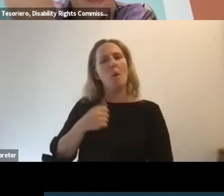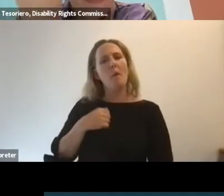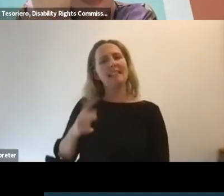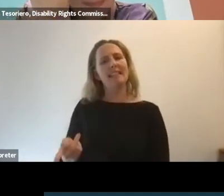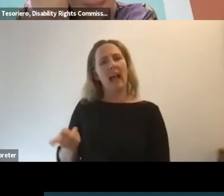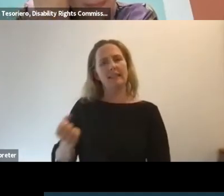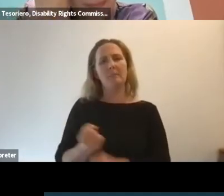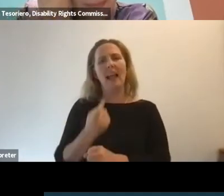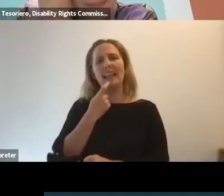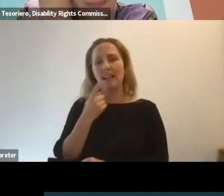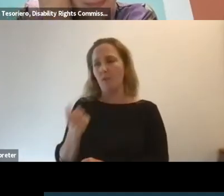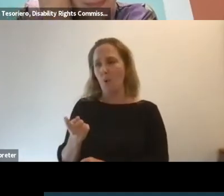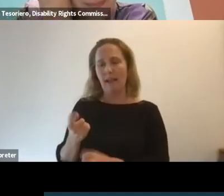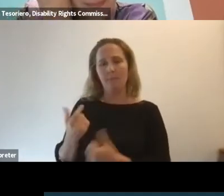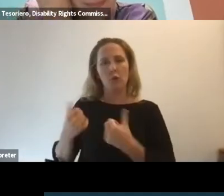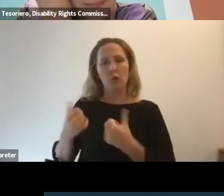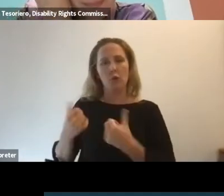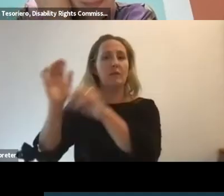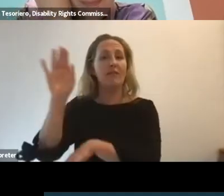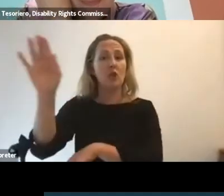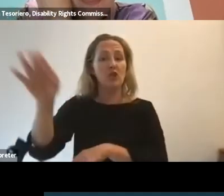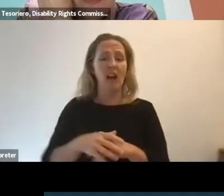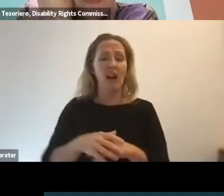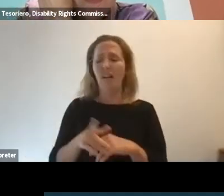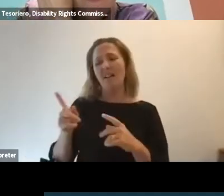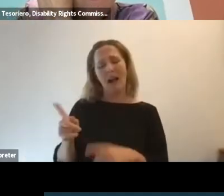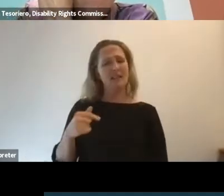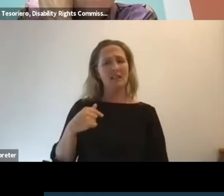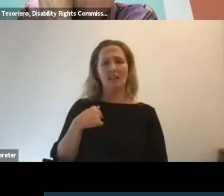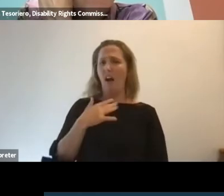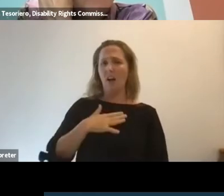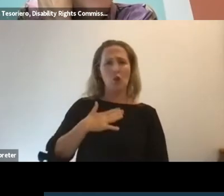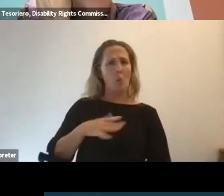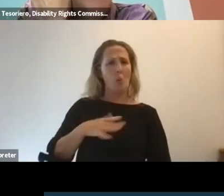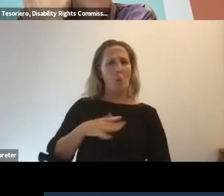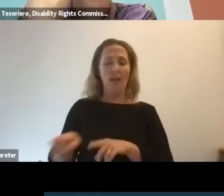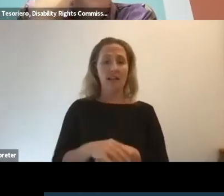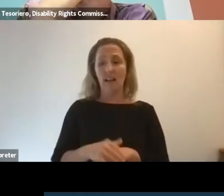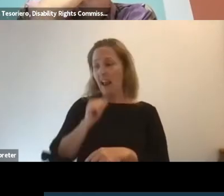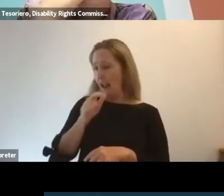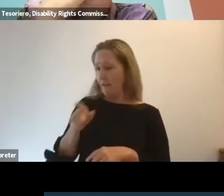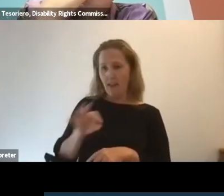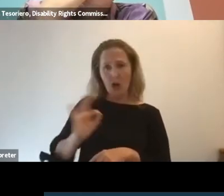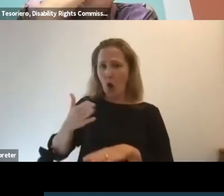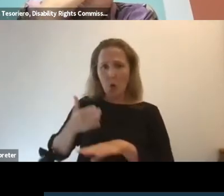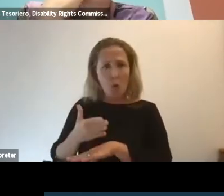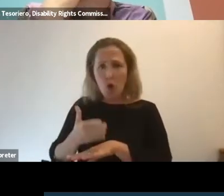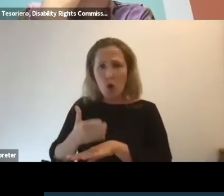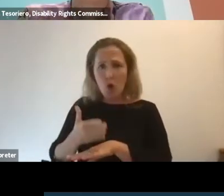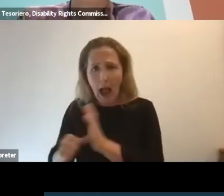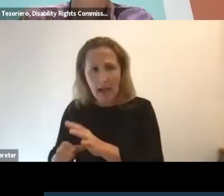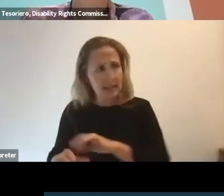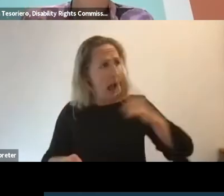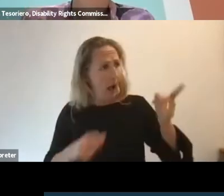future. You know, if my sons don't pull their weight, they don't get the role. But I think right now, you know, we